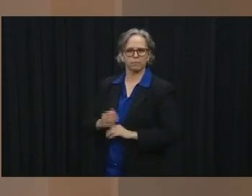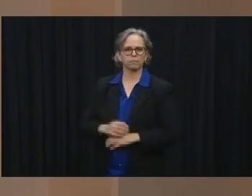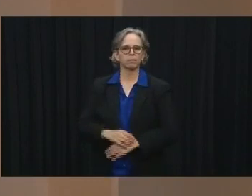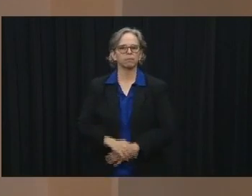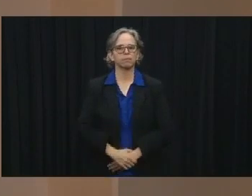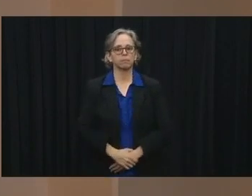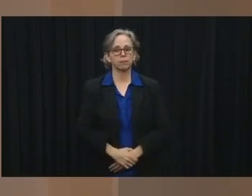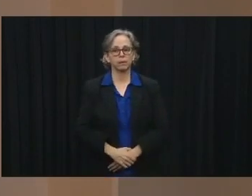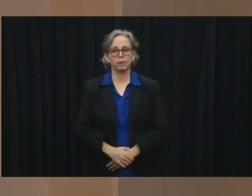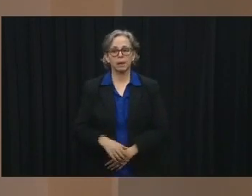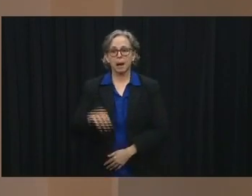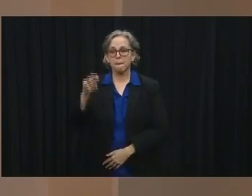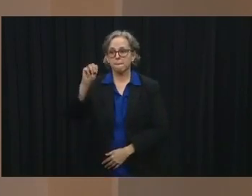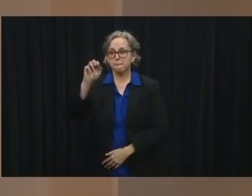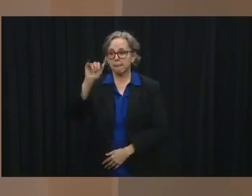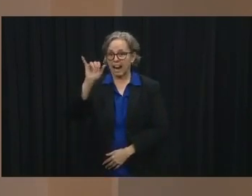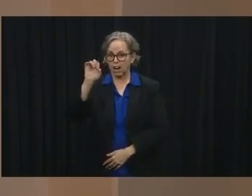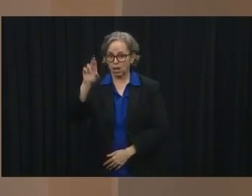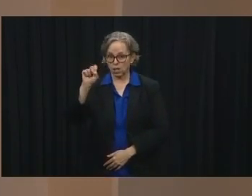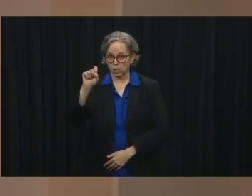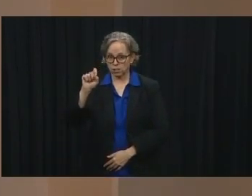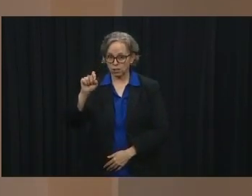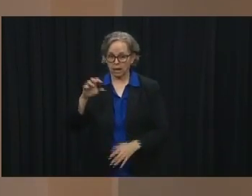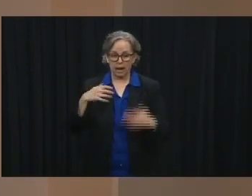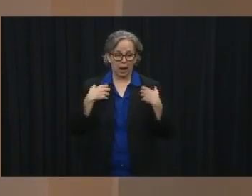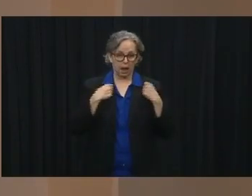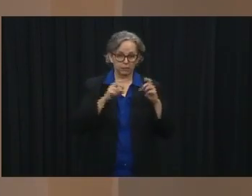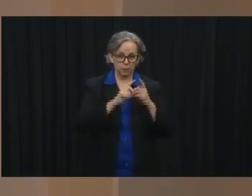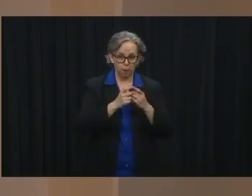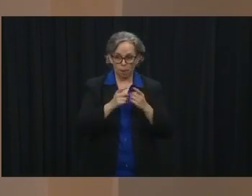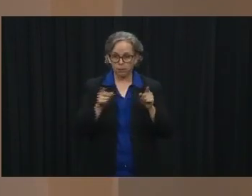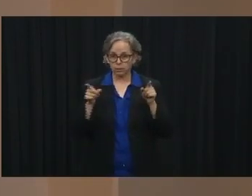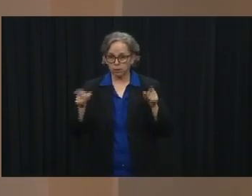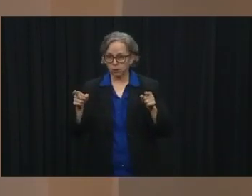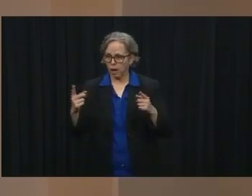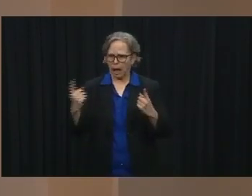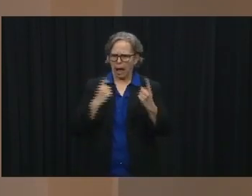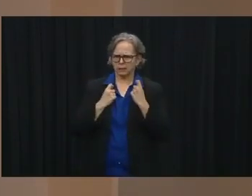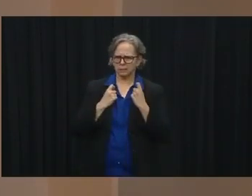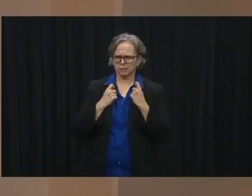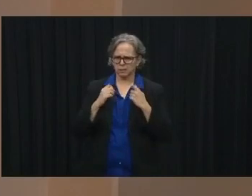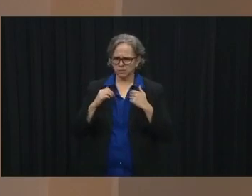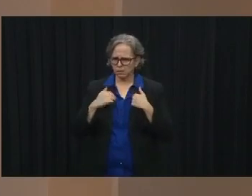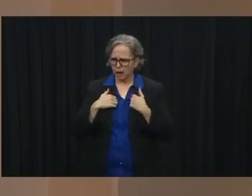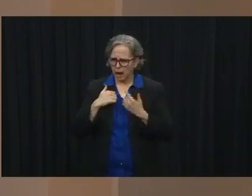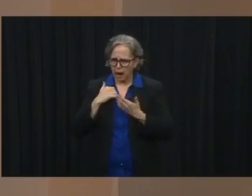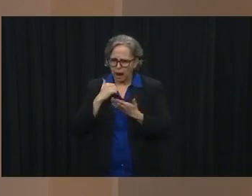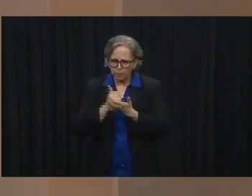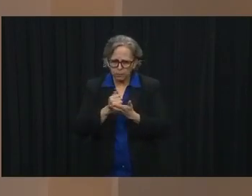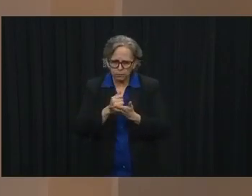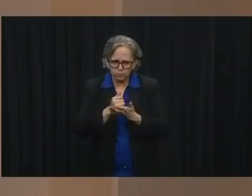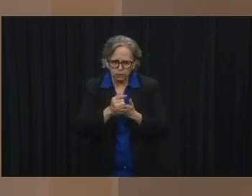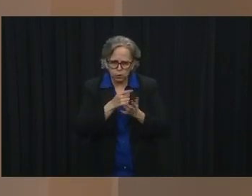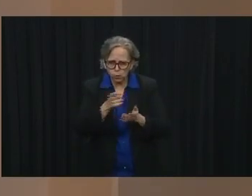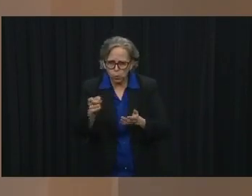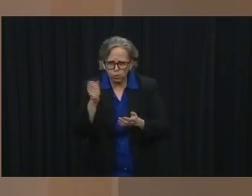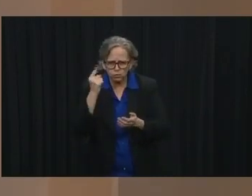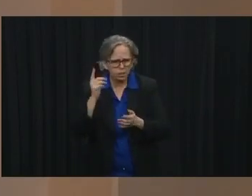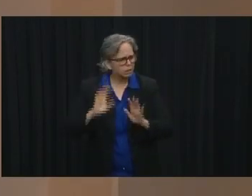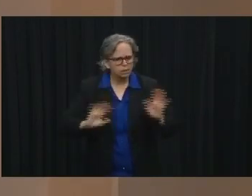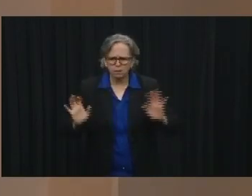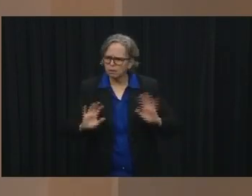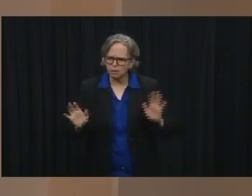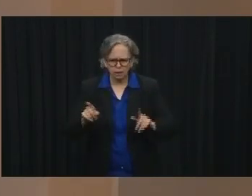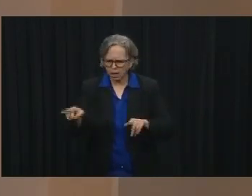health departments have asked us to help you understand one thing. Do not call them for an interpretation